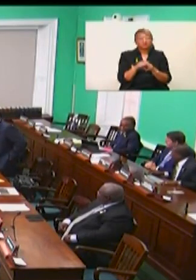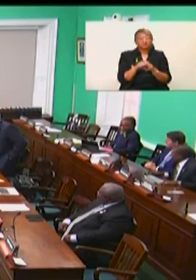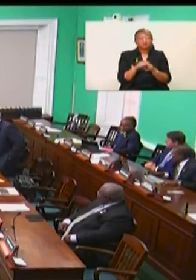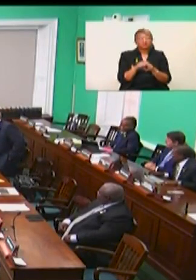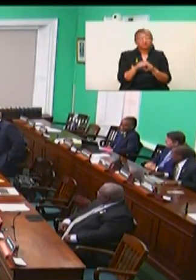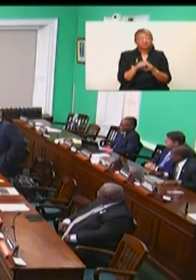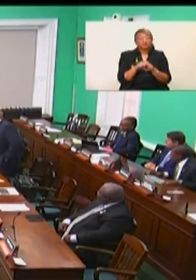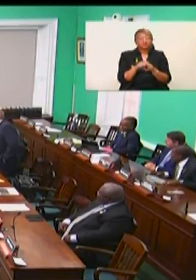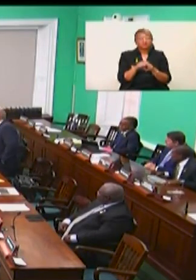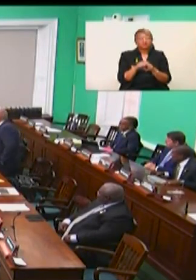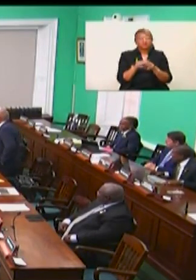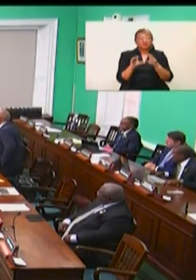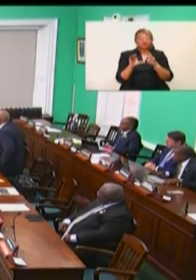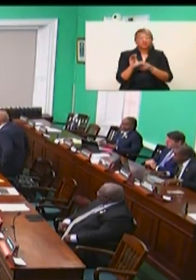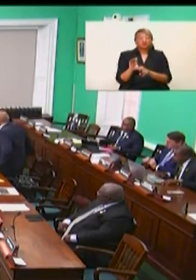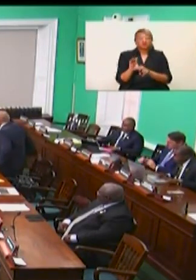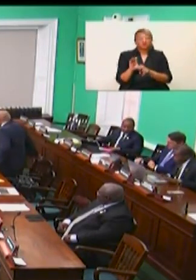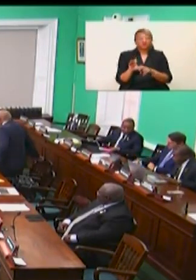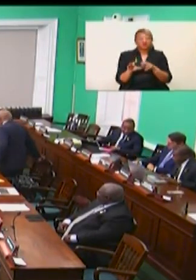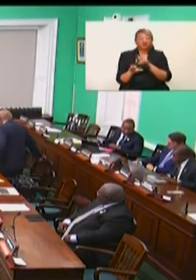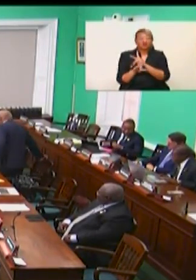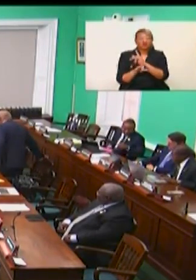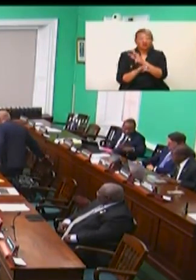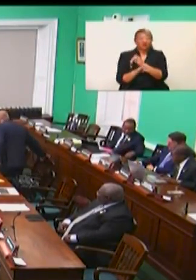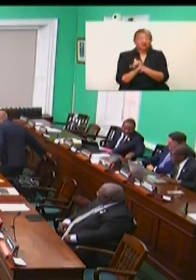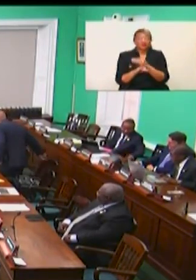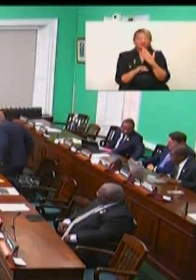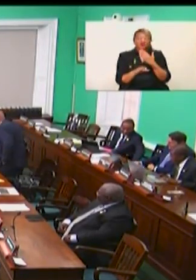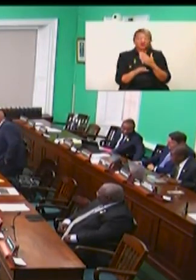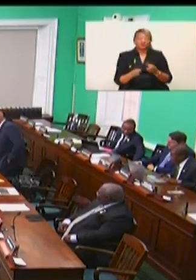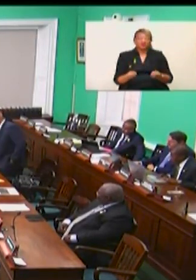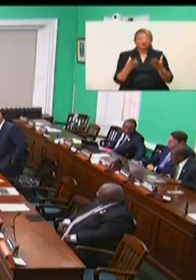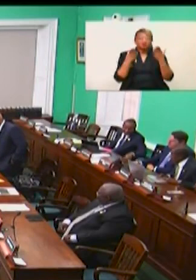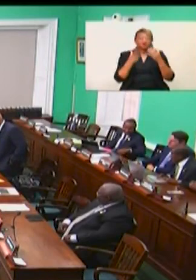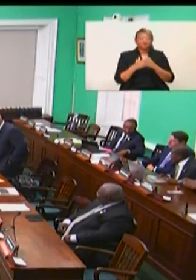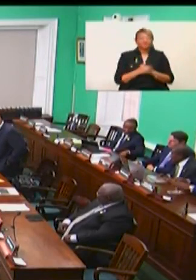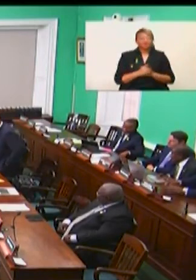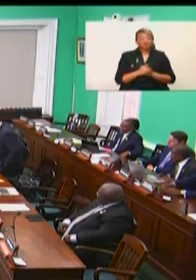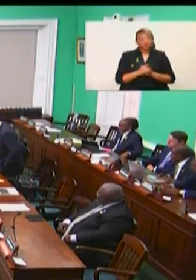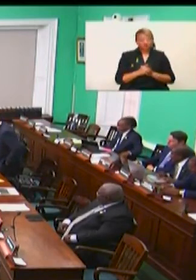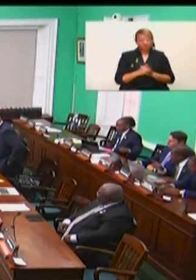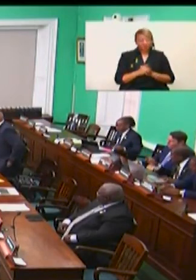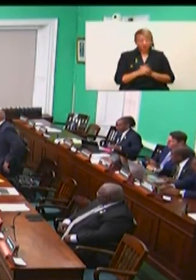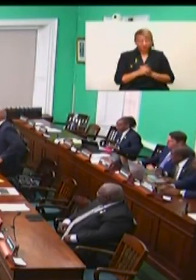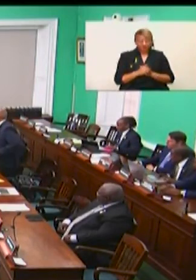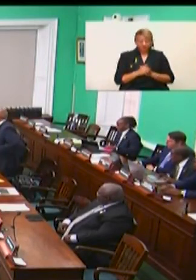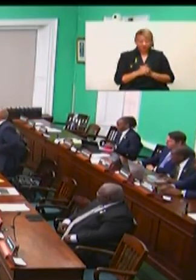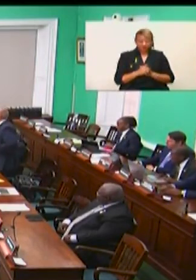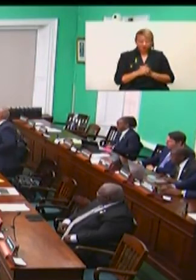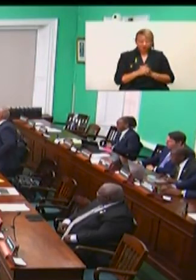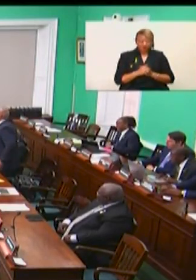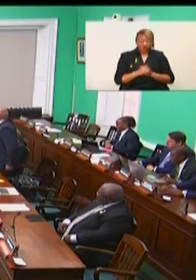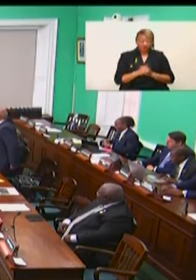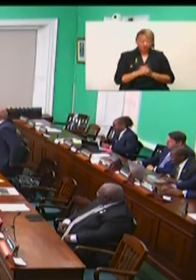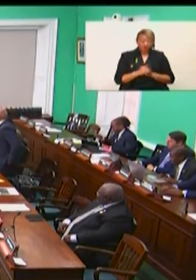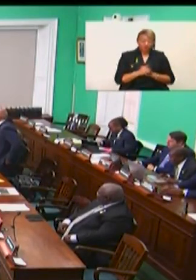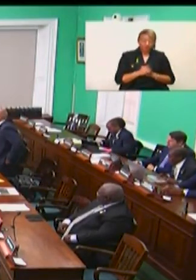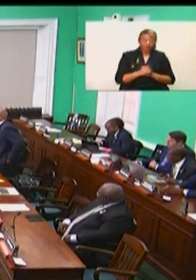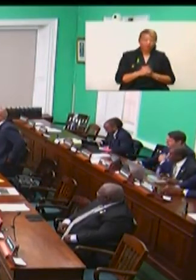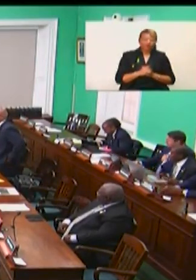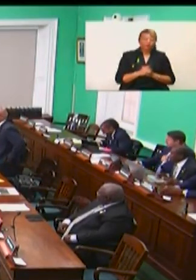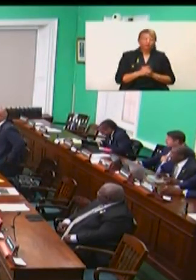The chair recognizes the honorable member for Kalani. Thank you very much. Thank you very much, Mr. Deputy. Mr. Deputy,